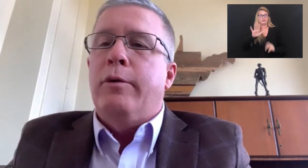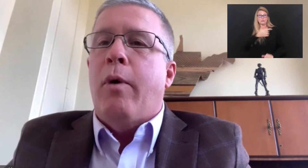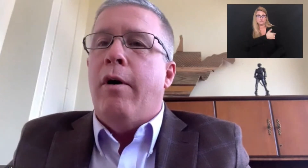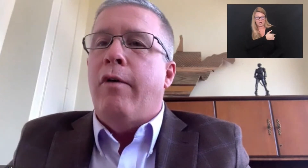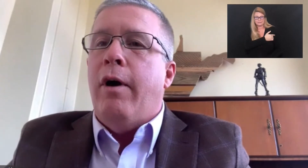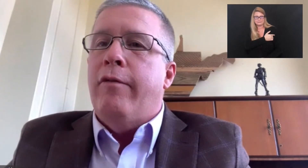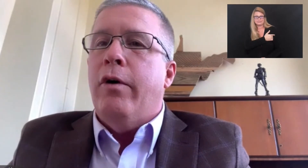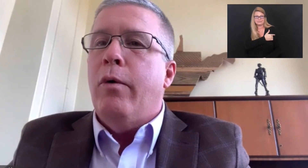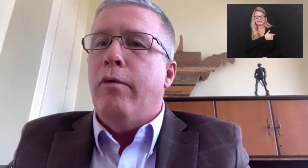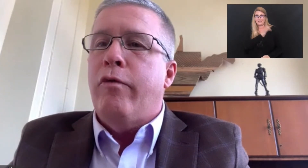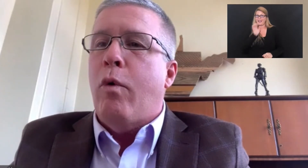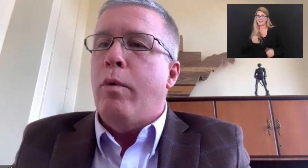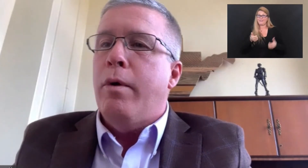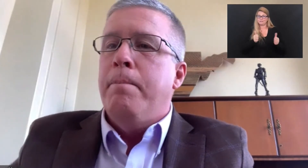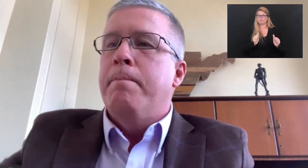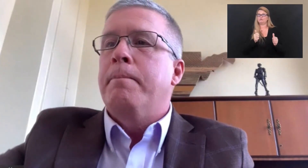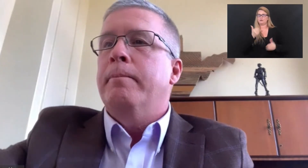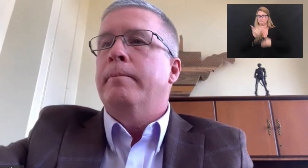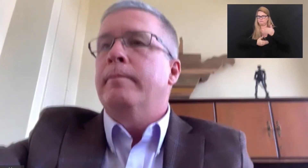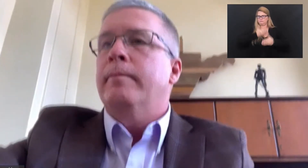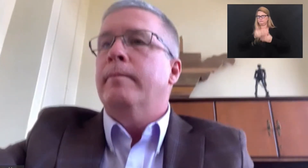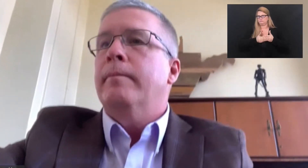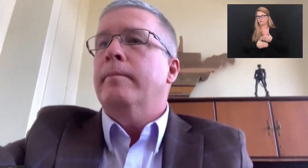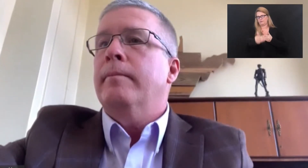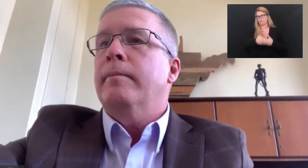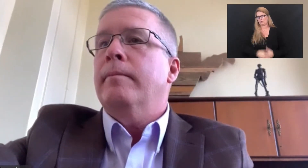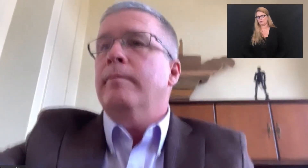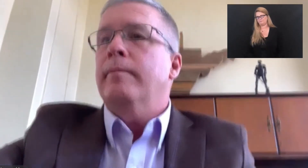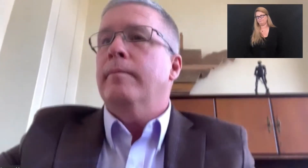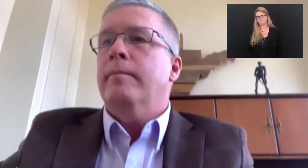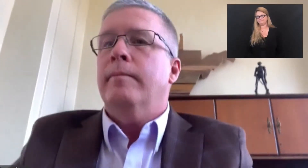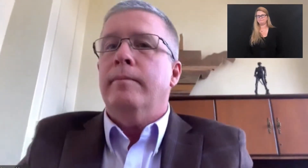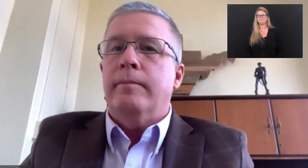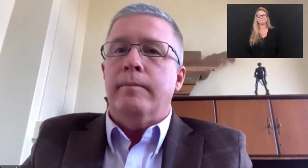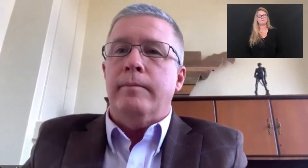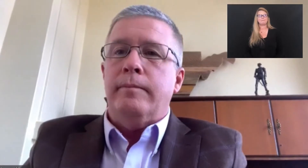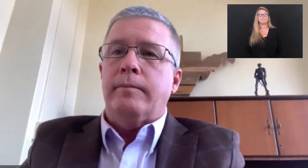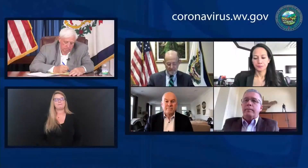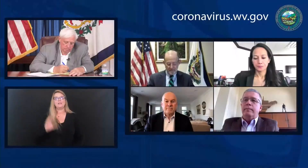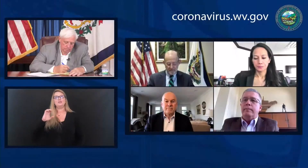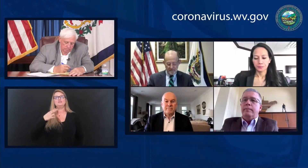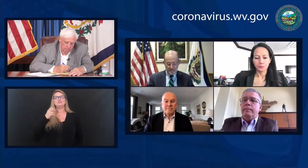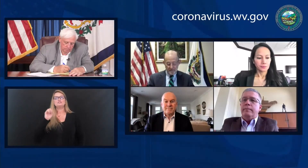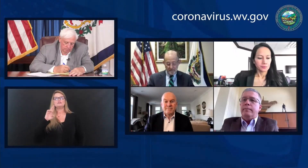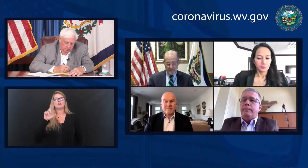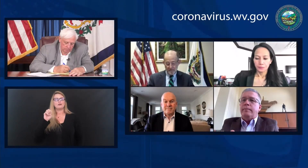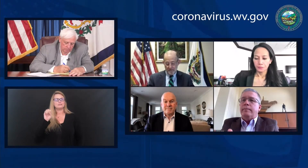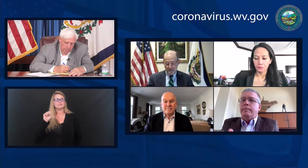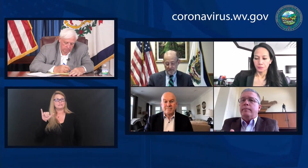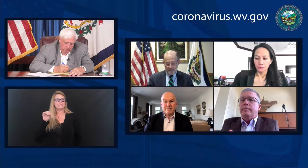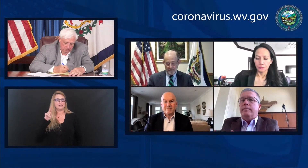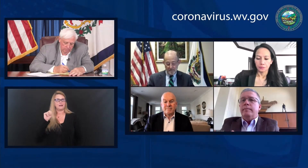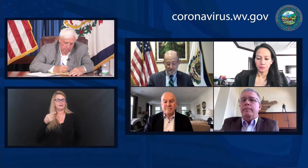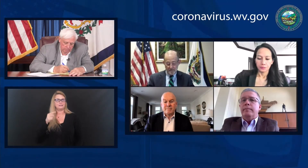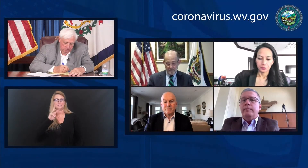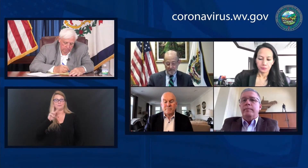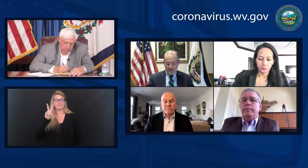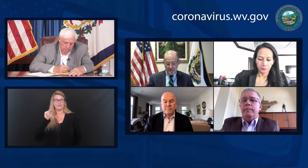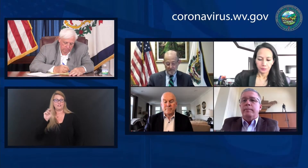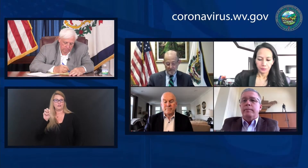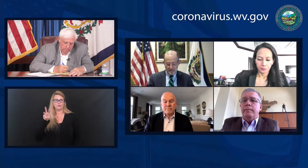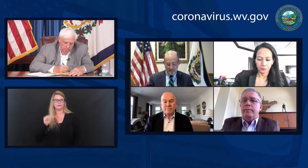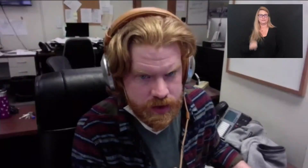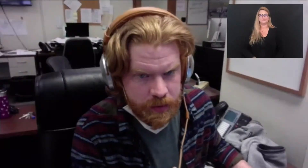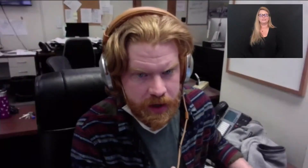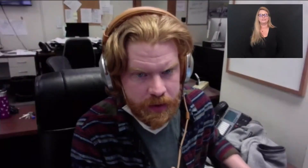that's part of our effort going forward. All right, thank you, Mark. Next to Charles Young with WV News. Hi, this is Charles